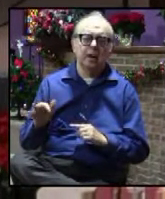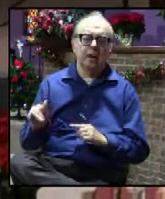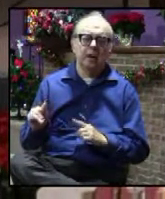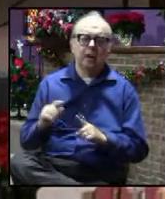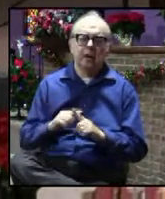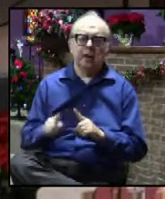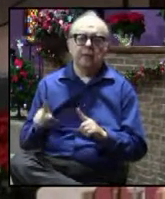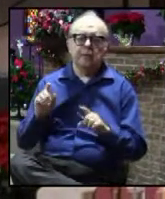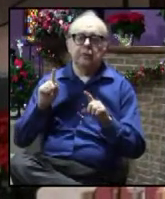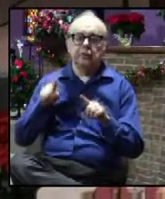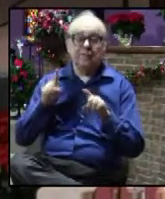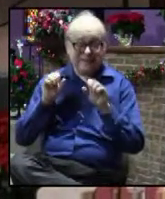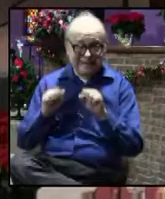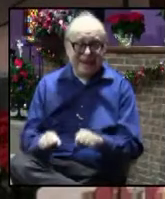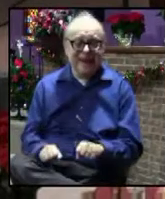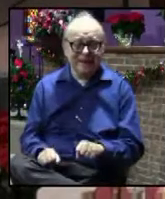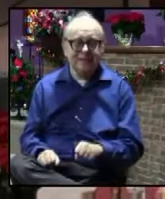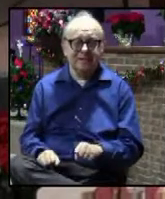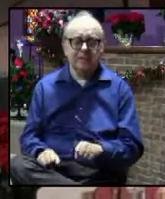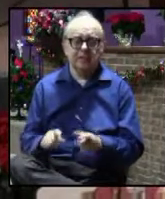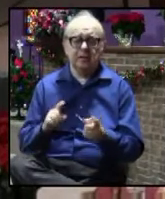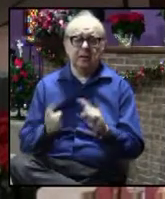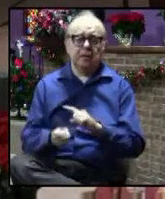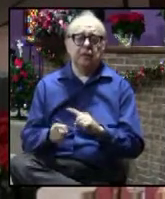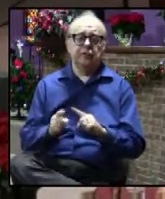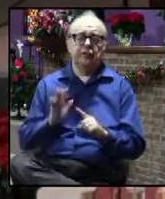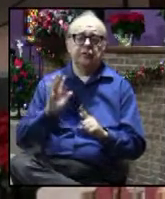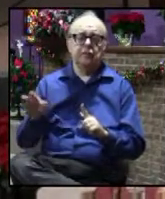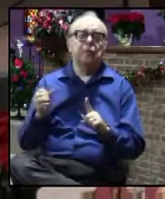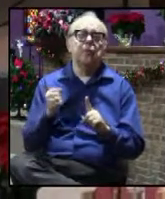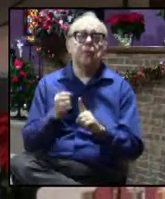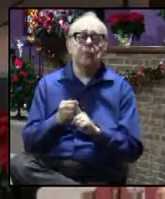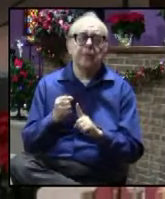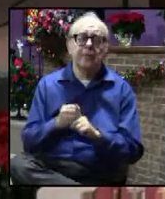but you can change your rhythm.